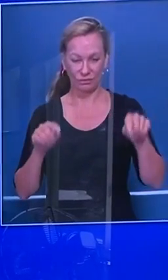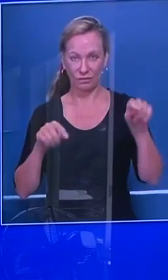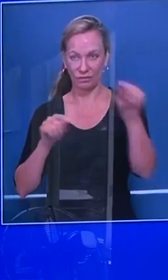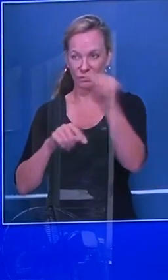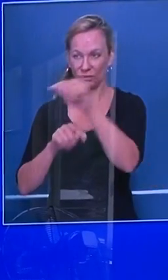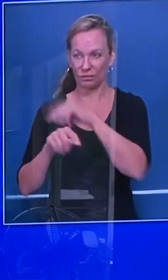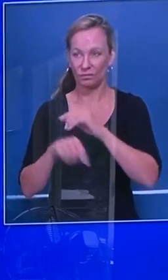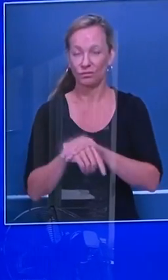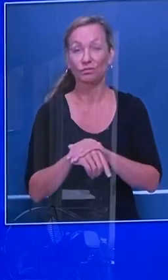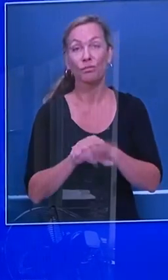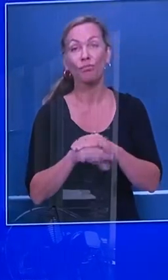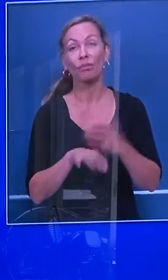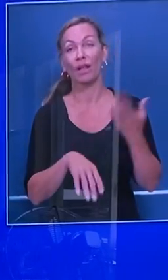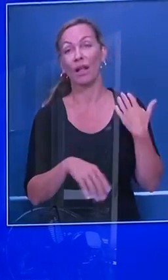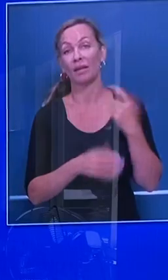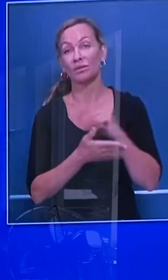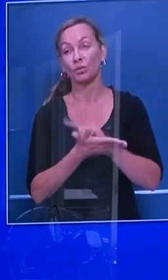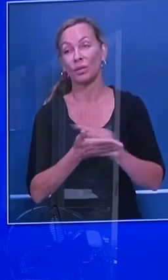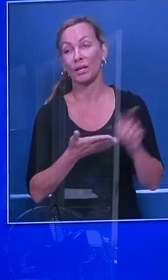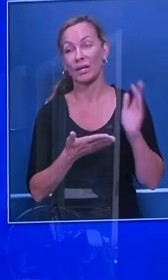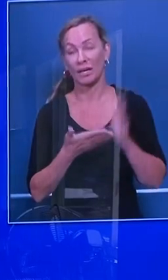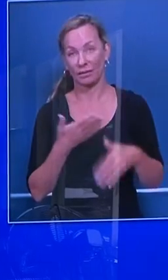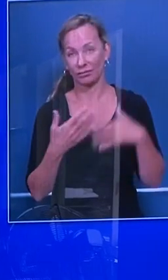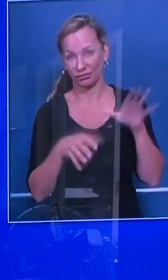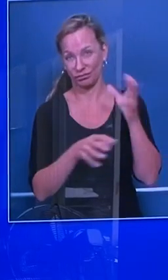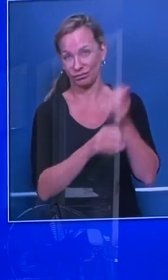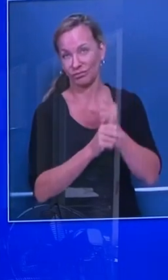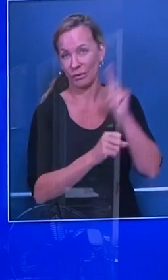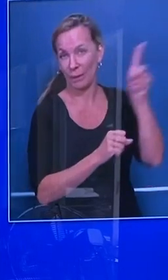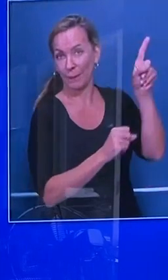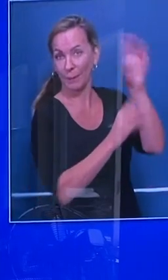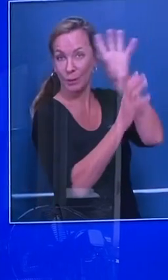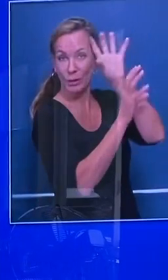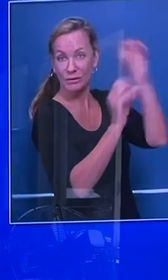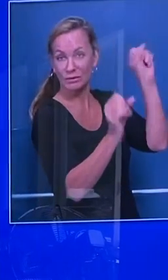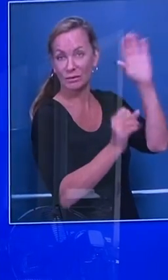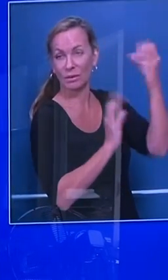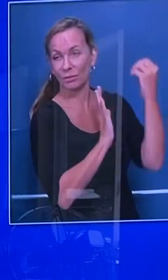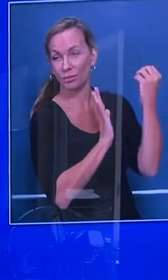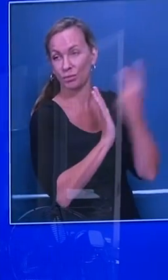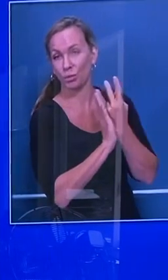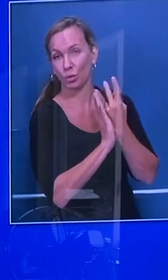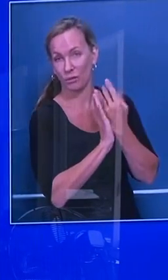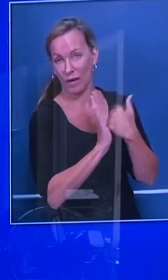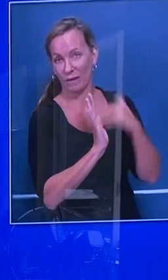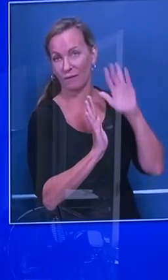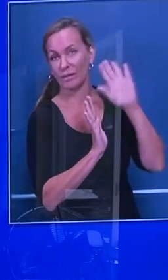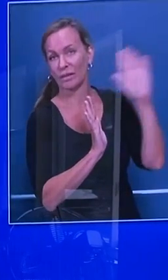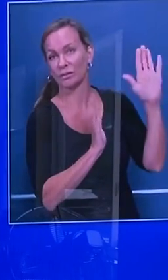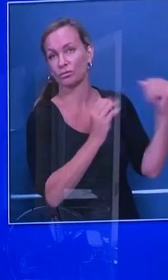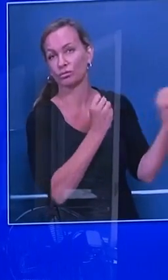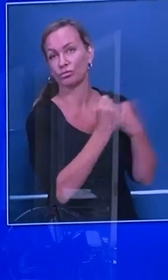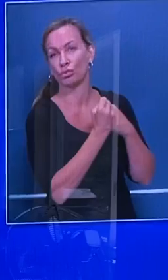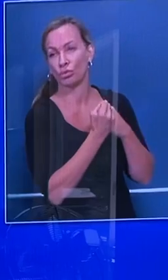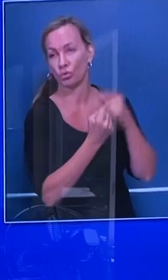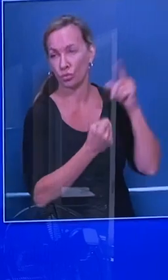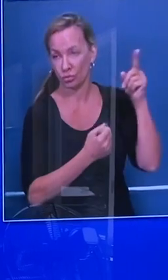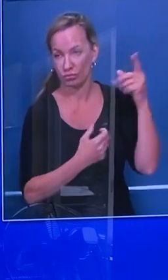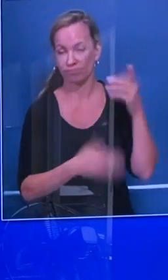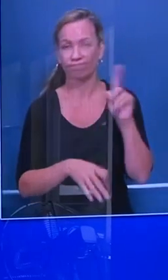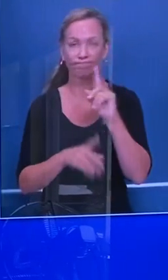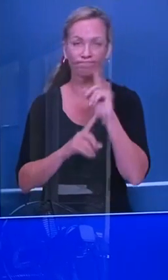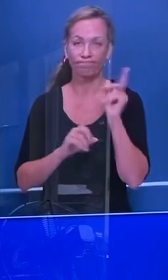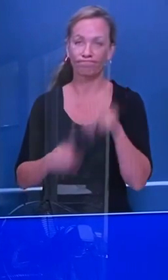declaration, had to be approved by the president himself. I want to thank the president for his support of that disaster declaration. We